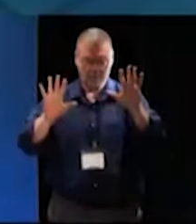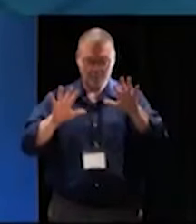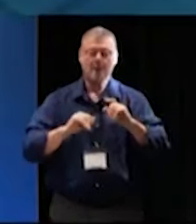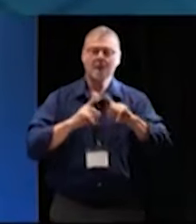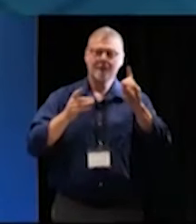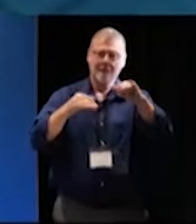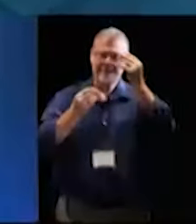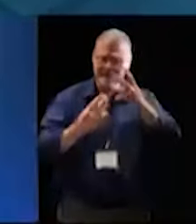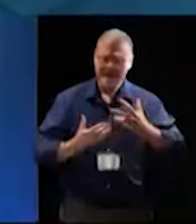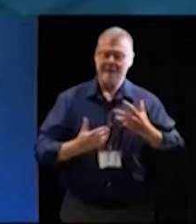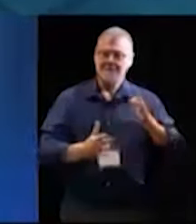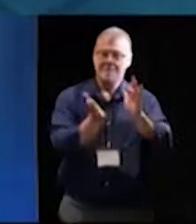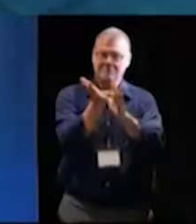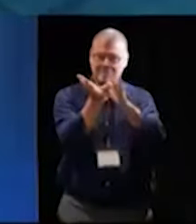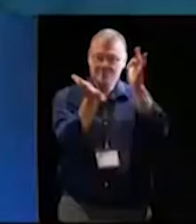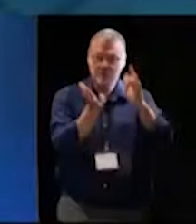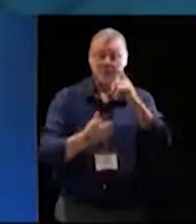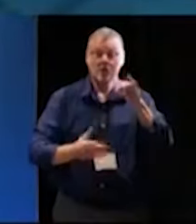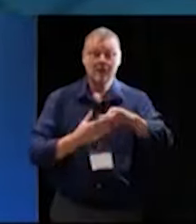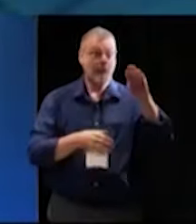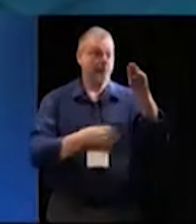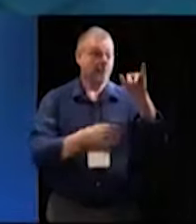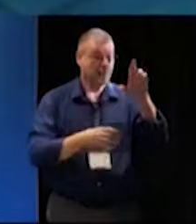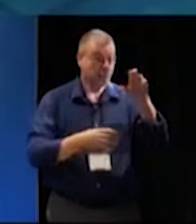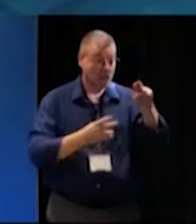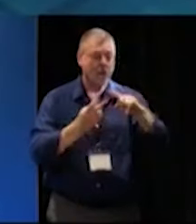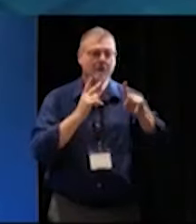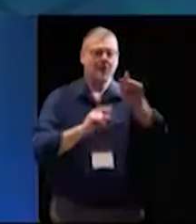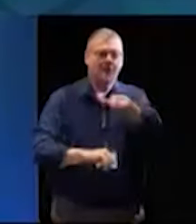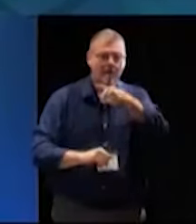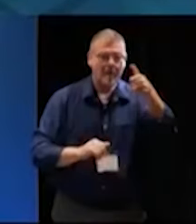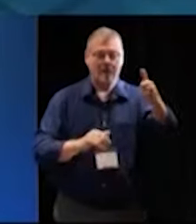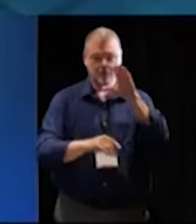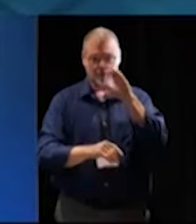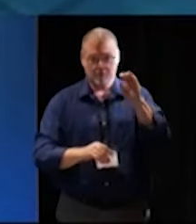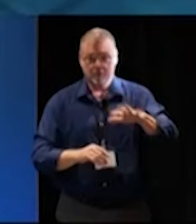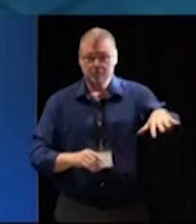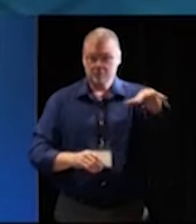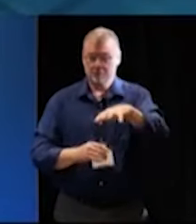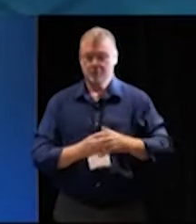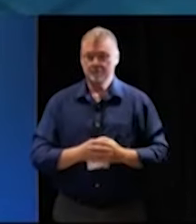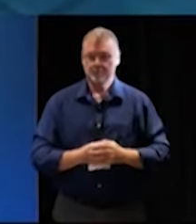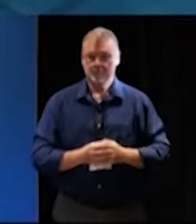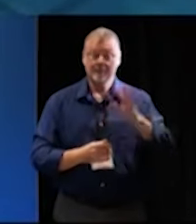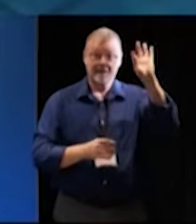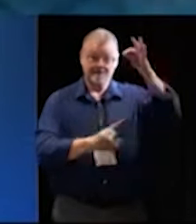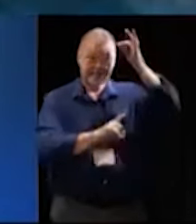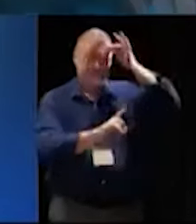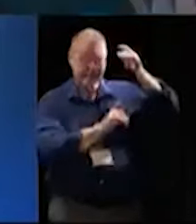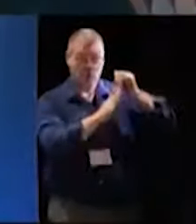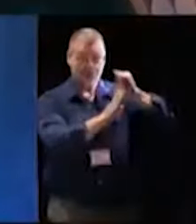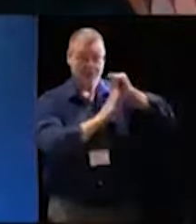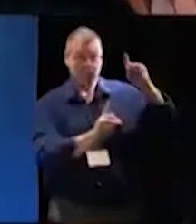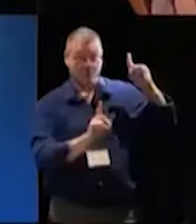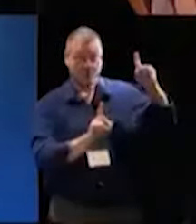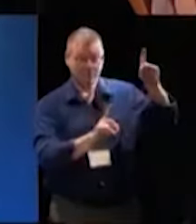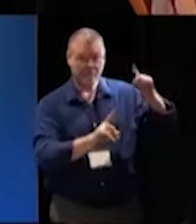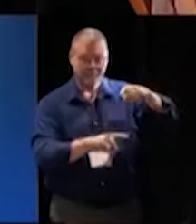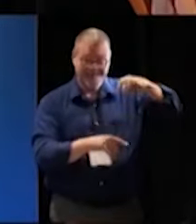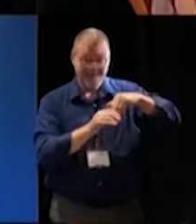us the leverage to be able to attract not just Micron, but other companies here. But it was the federal leadership that we needed in